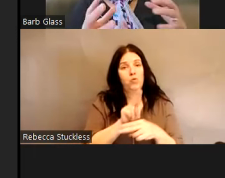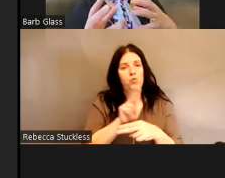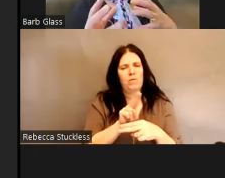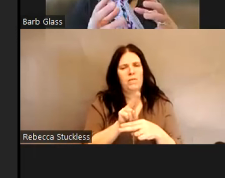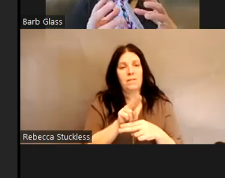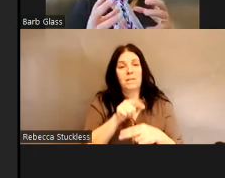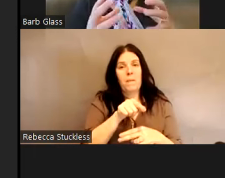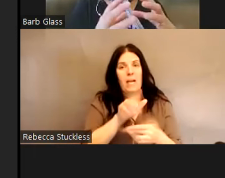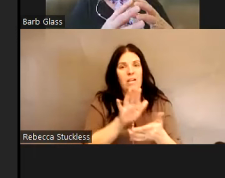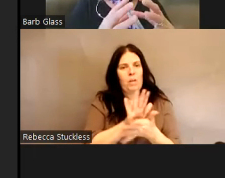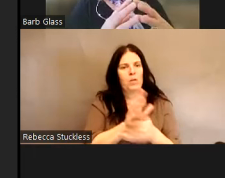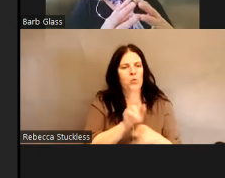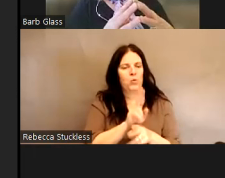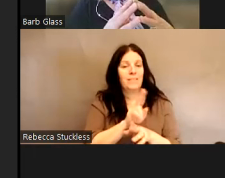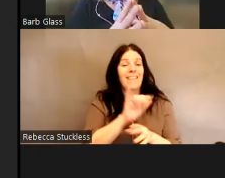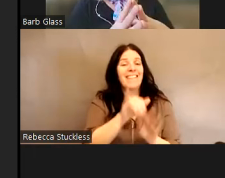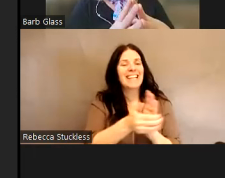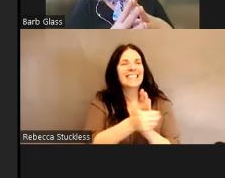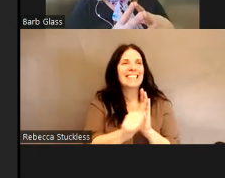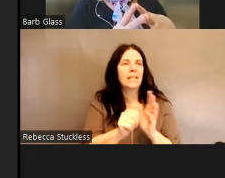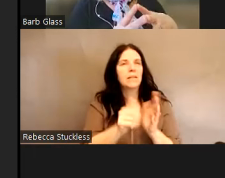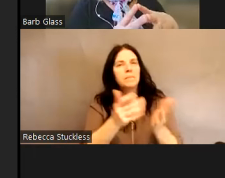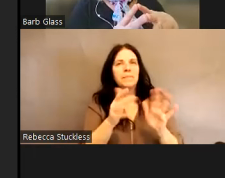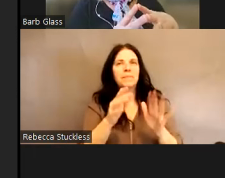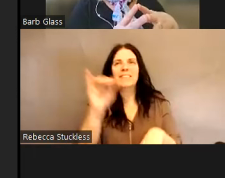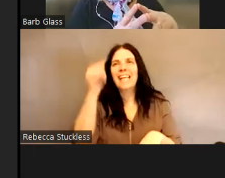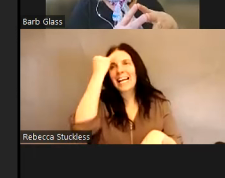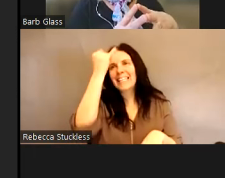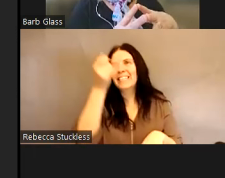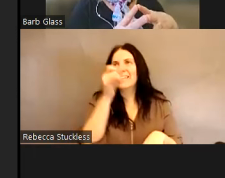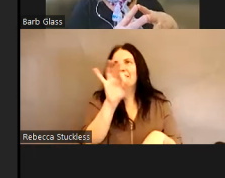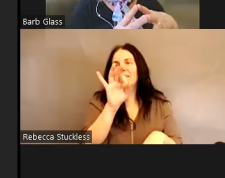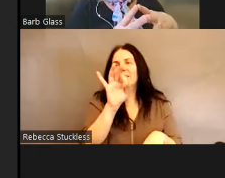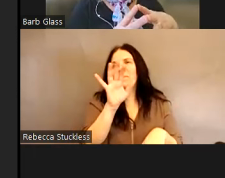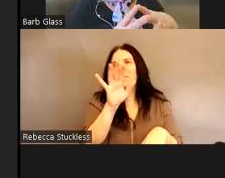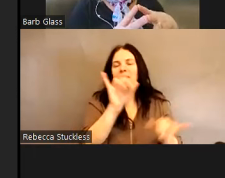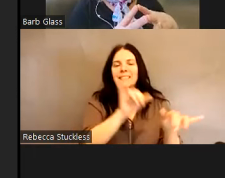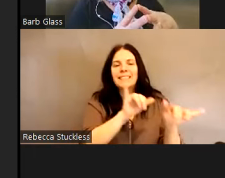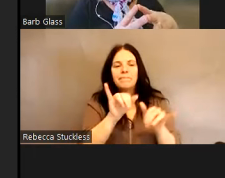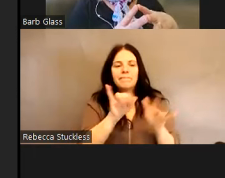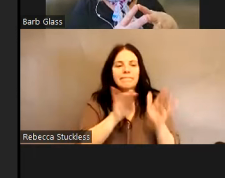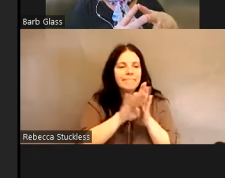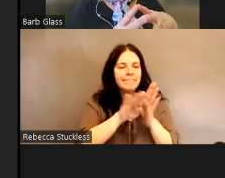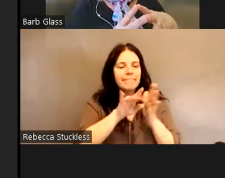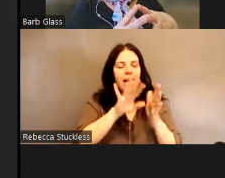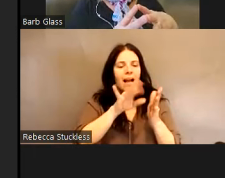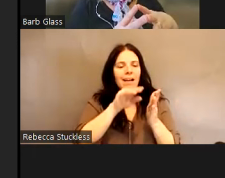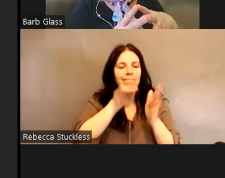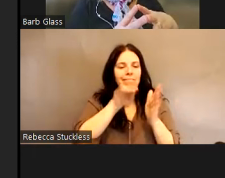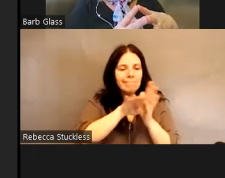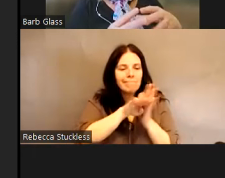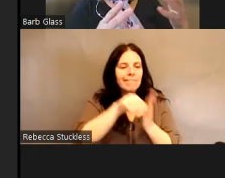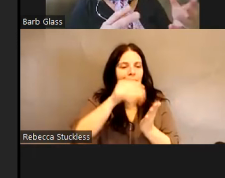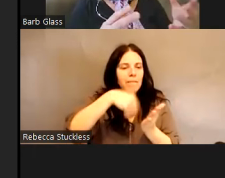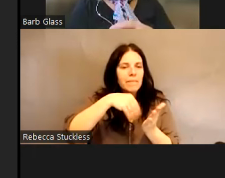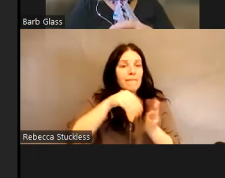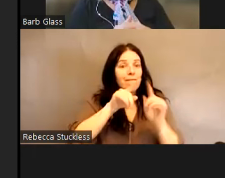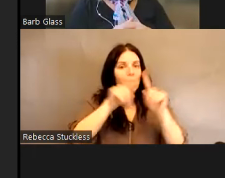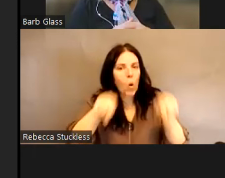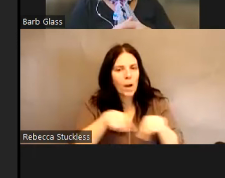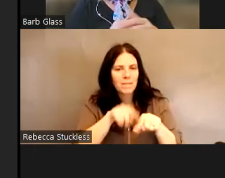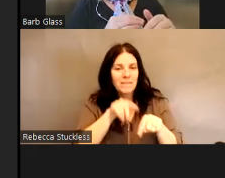is similar to our completing and creating and completing forms in the OALCF,